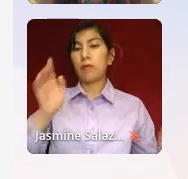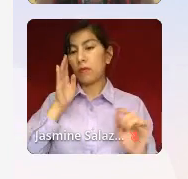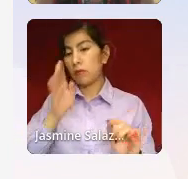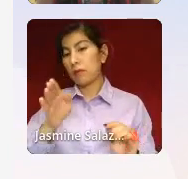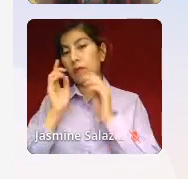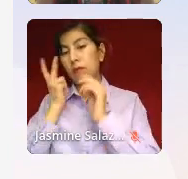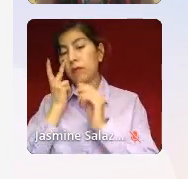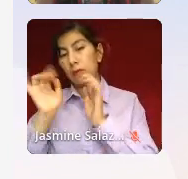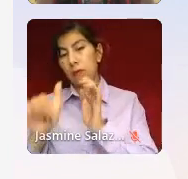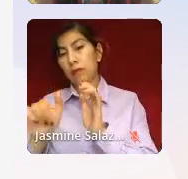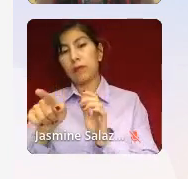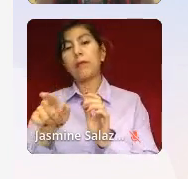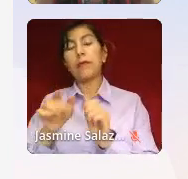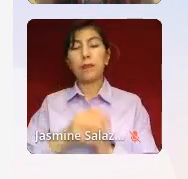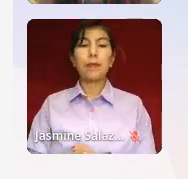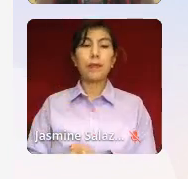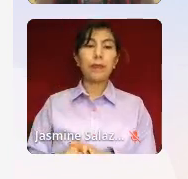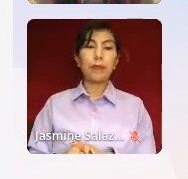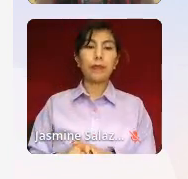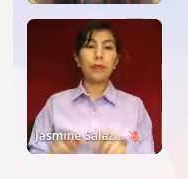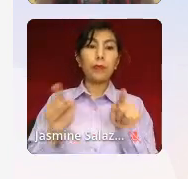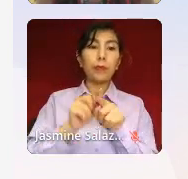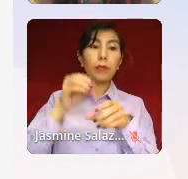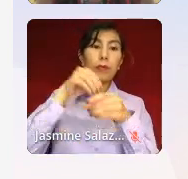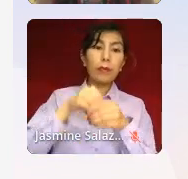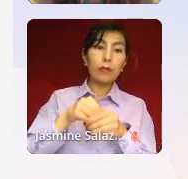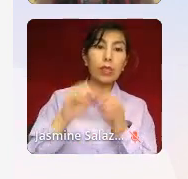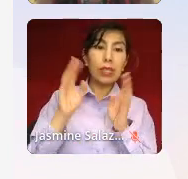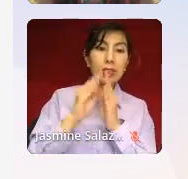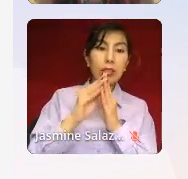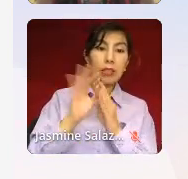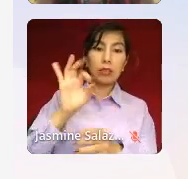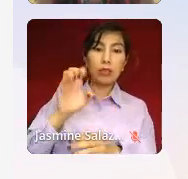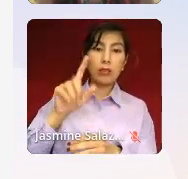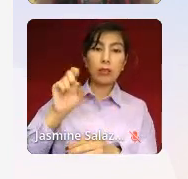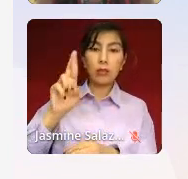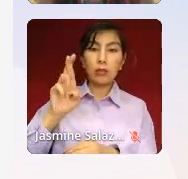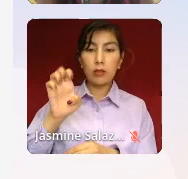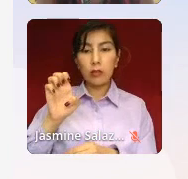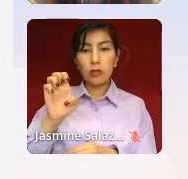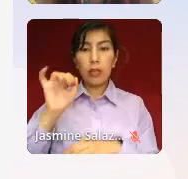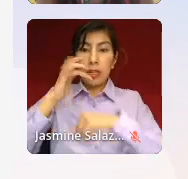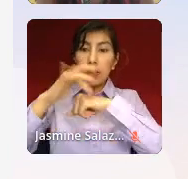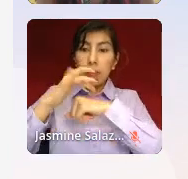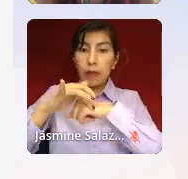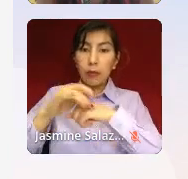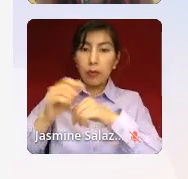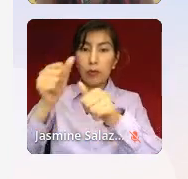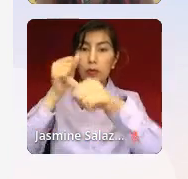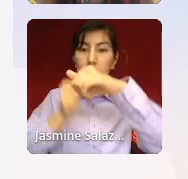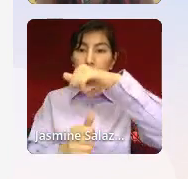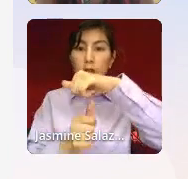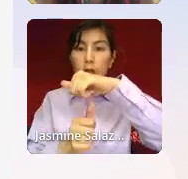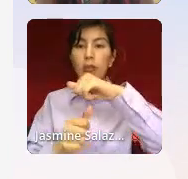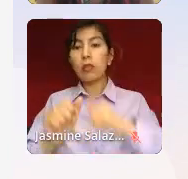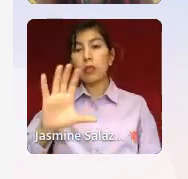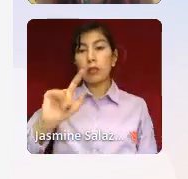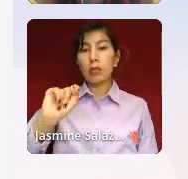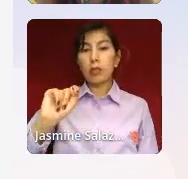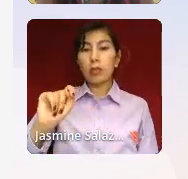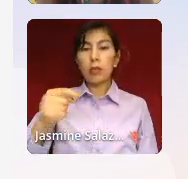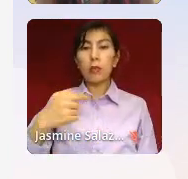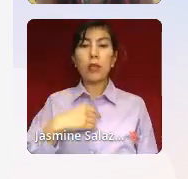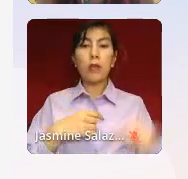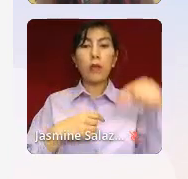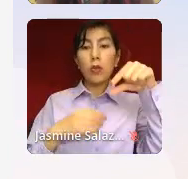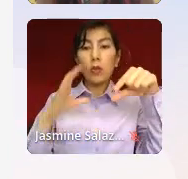also in the in-session features that are available underneath the chat, there's a Q&A area. This is